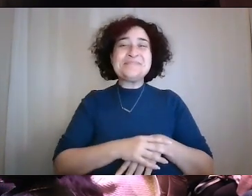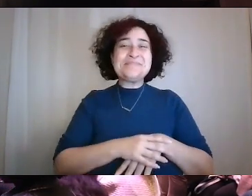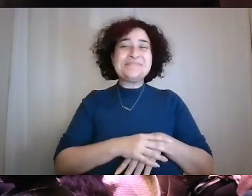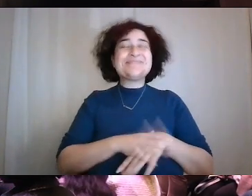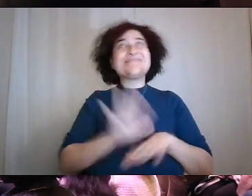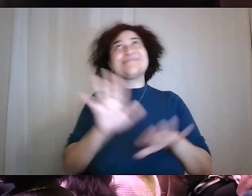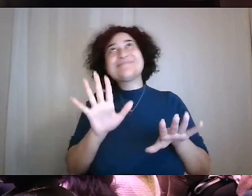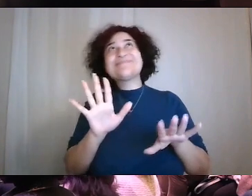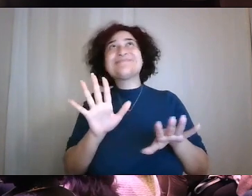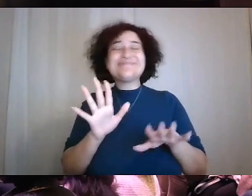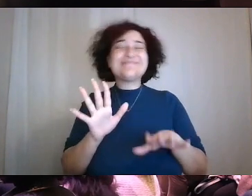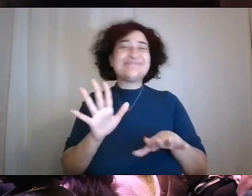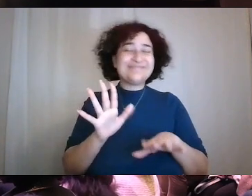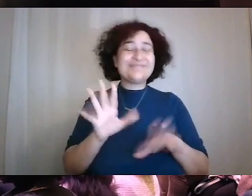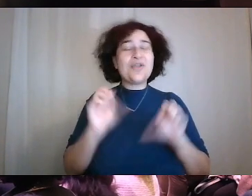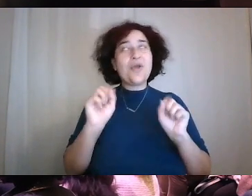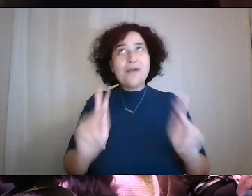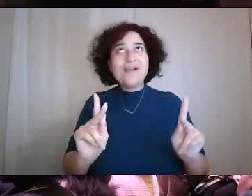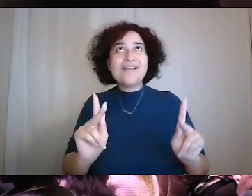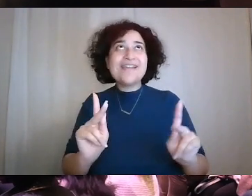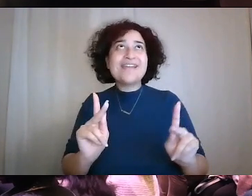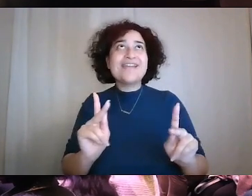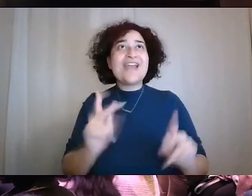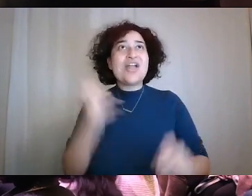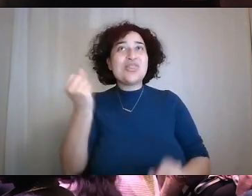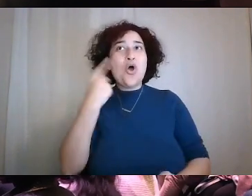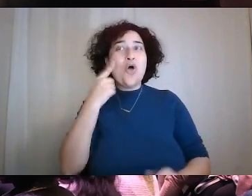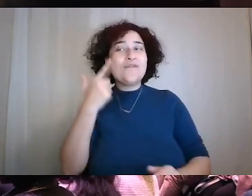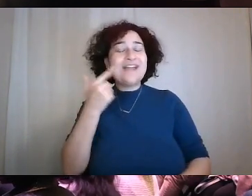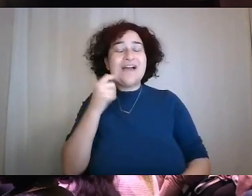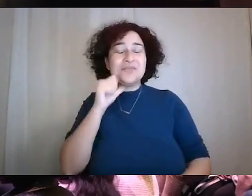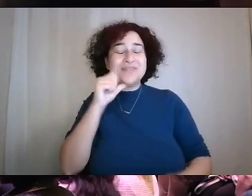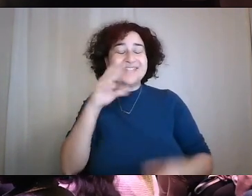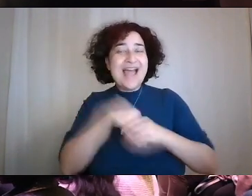Okay, the hold for laughter was not in my script, so